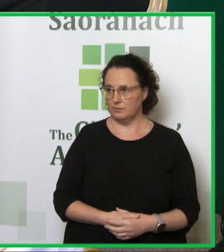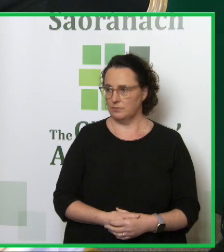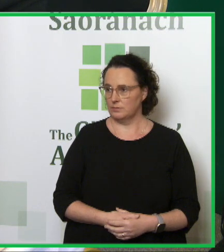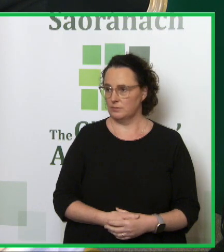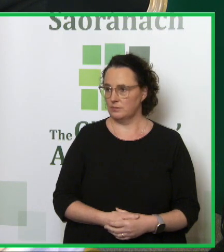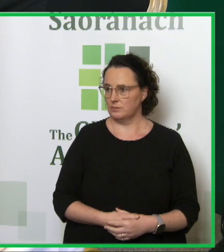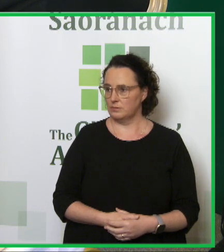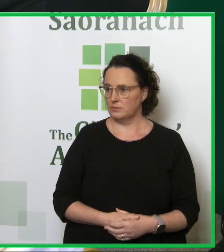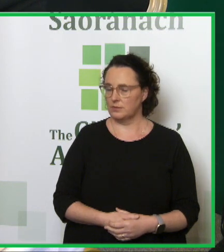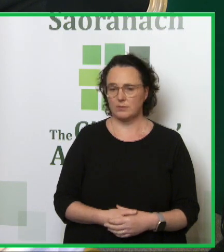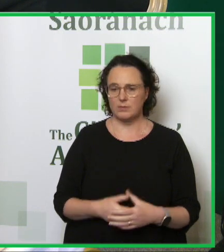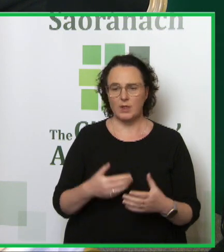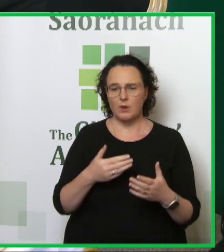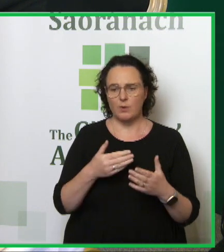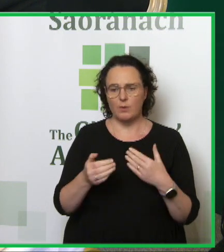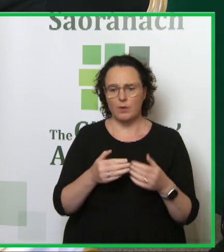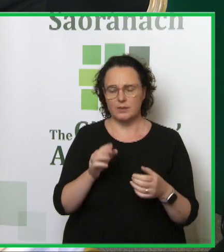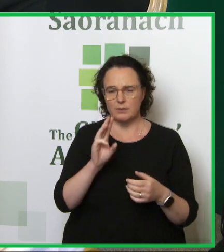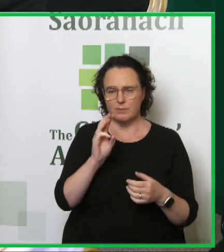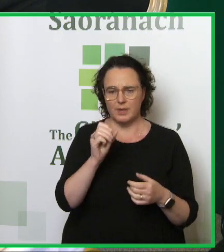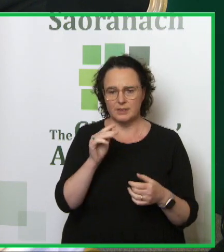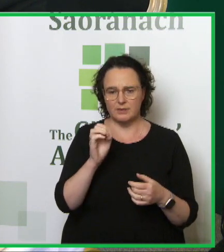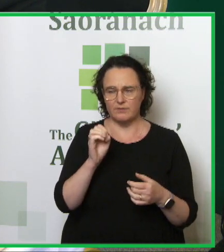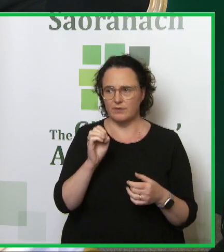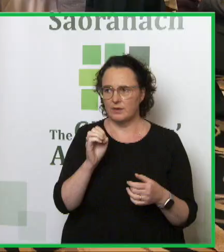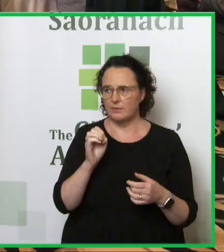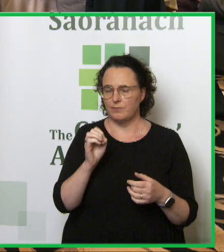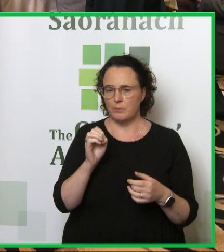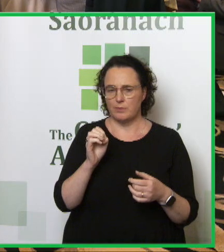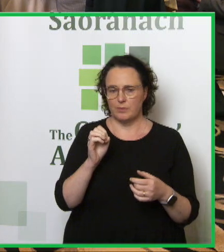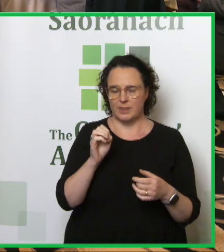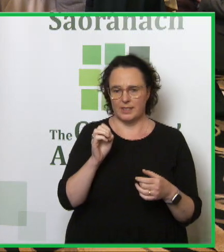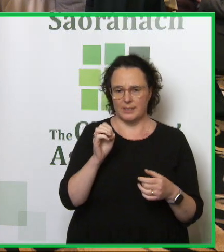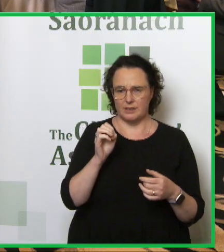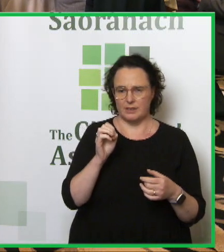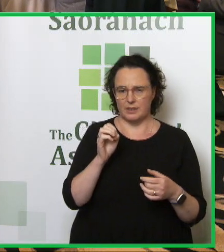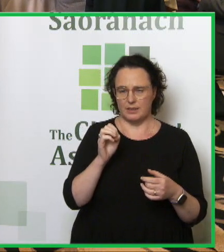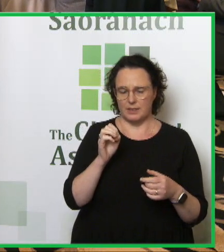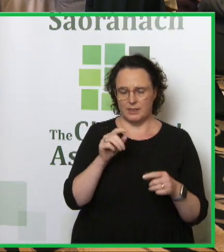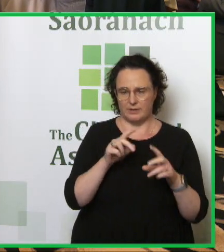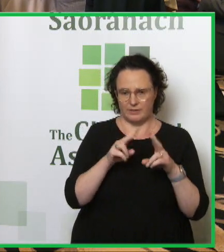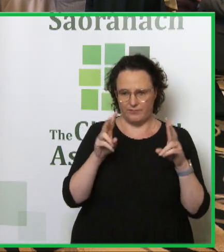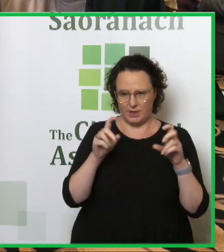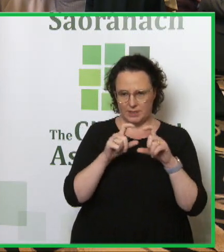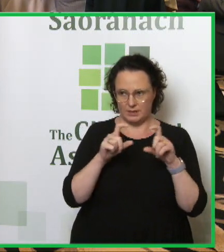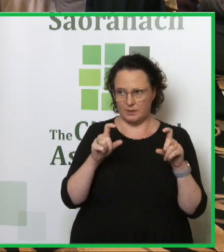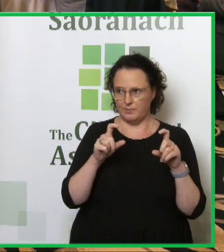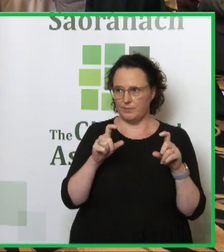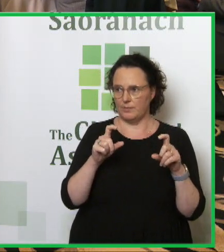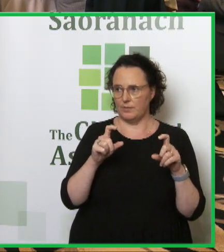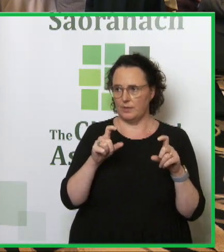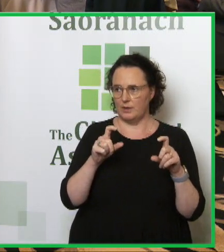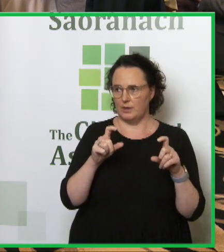Sorry. Which like, passive? For example, we have the passive phrase, right?